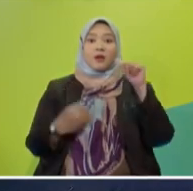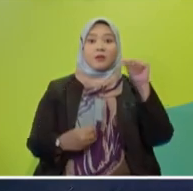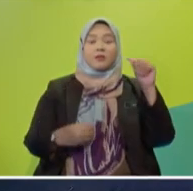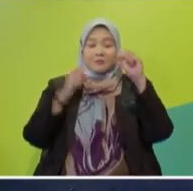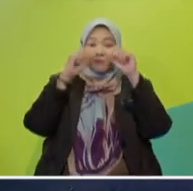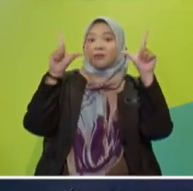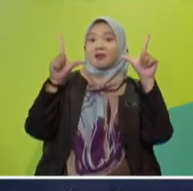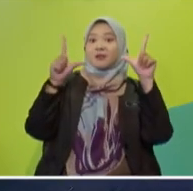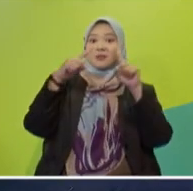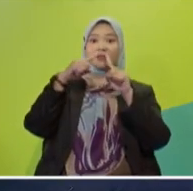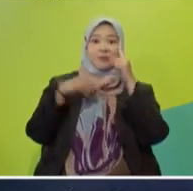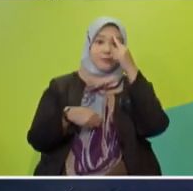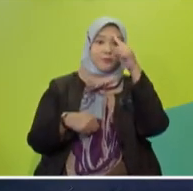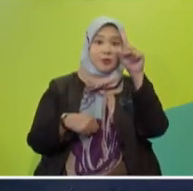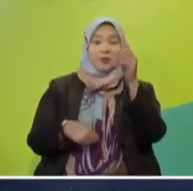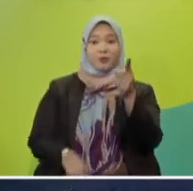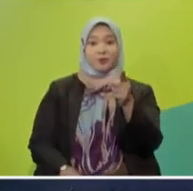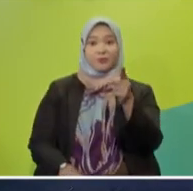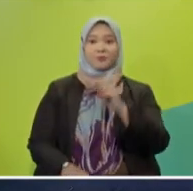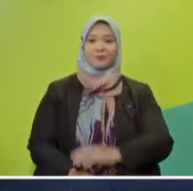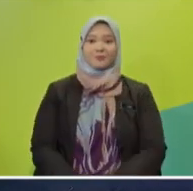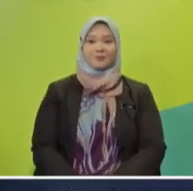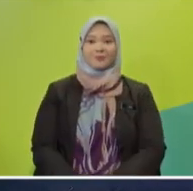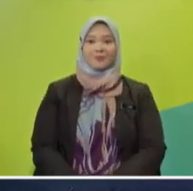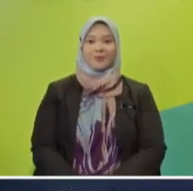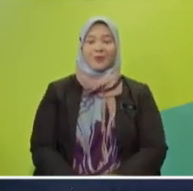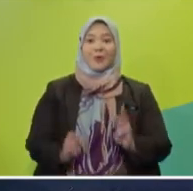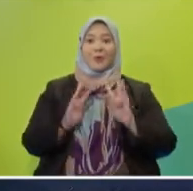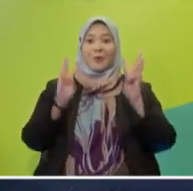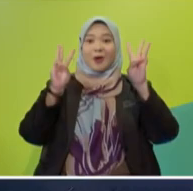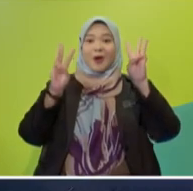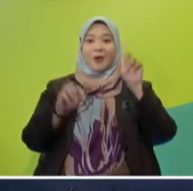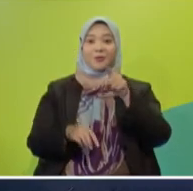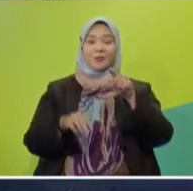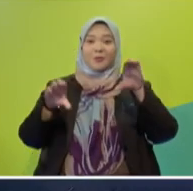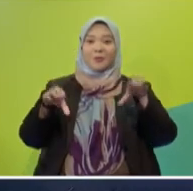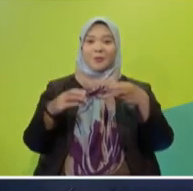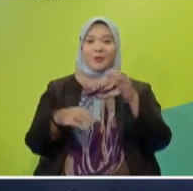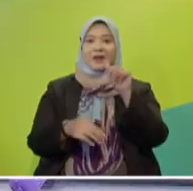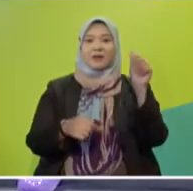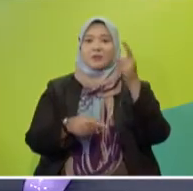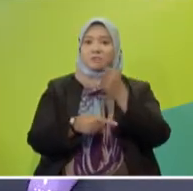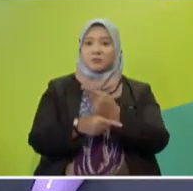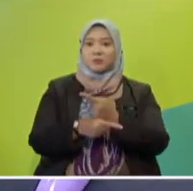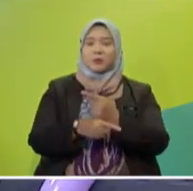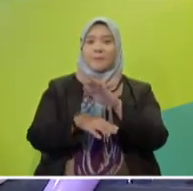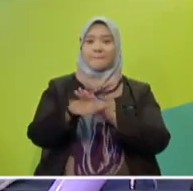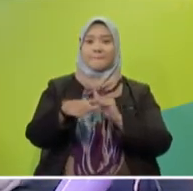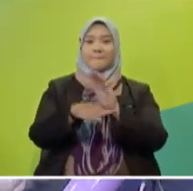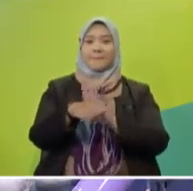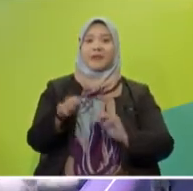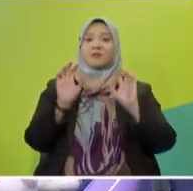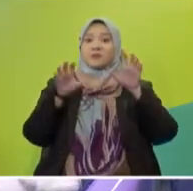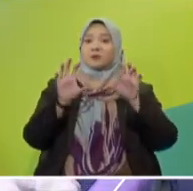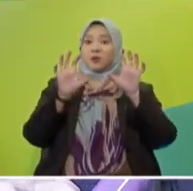Wow! You actually made me a pet dog. Yes. Wow, this is so cool.